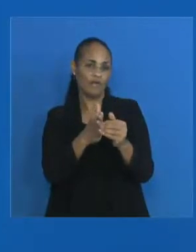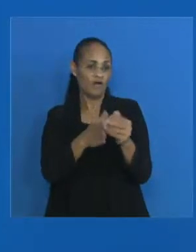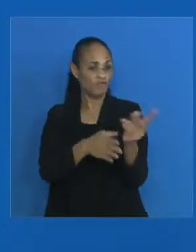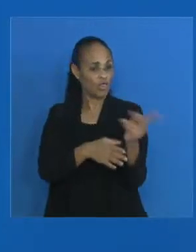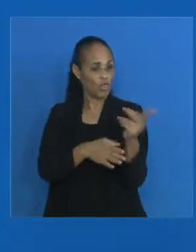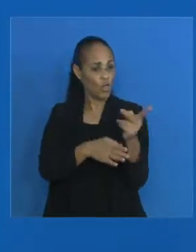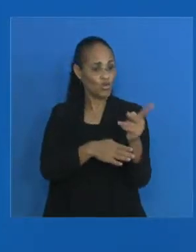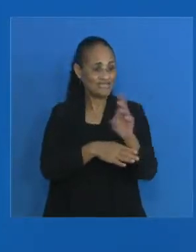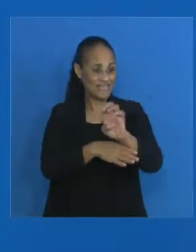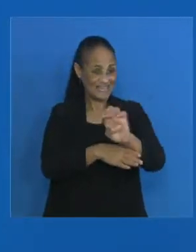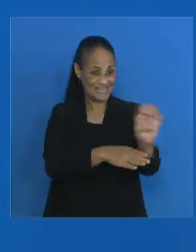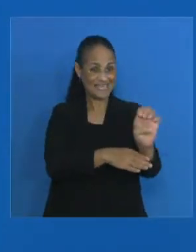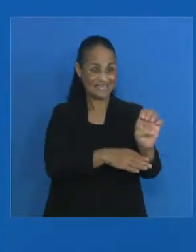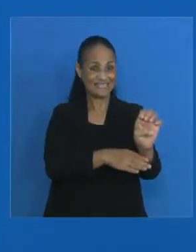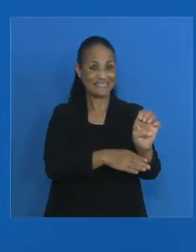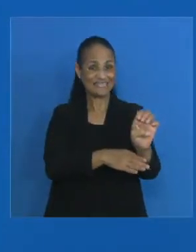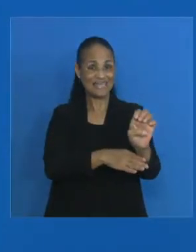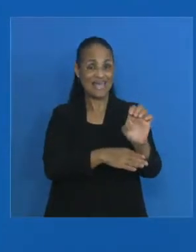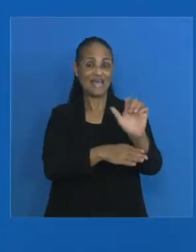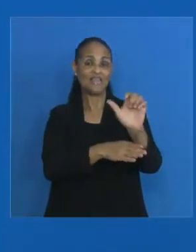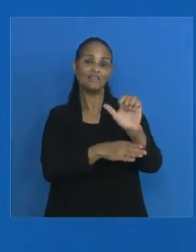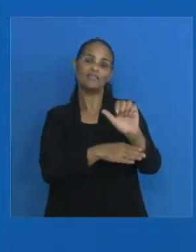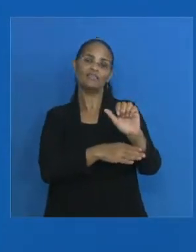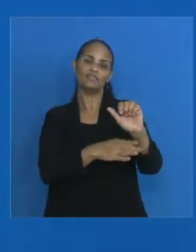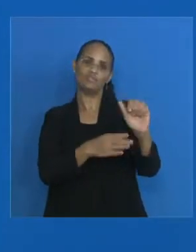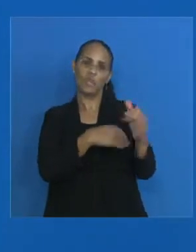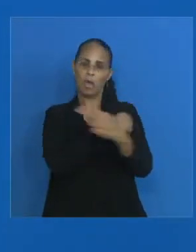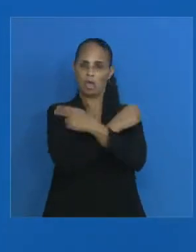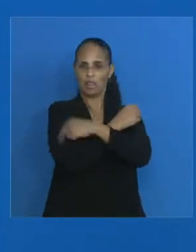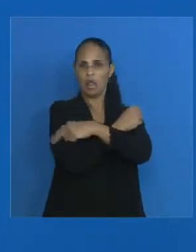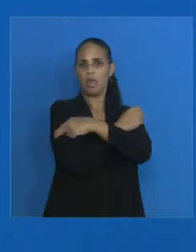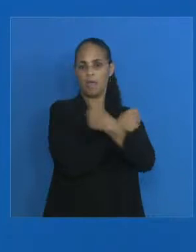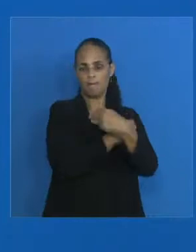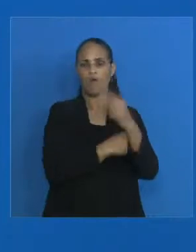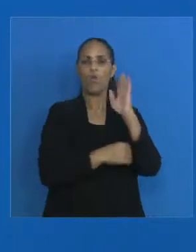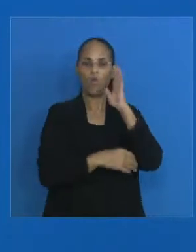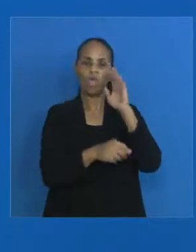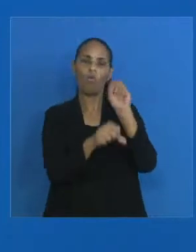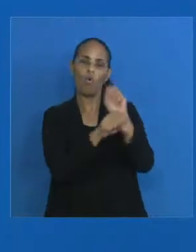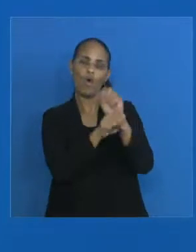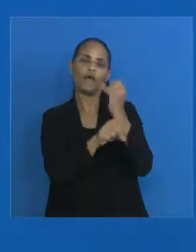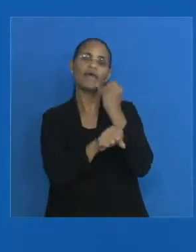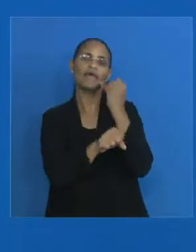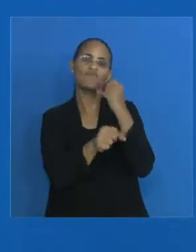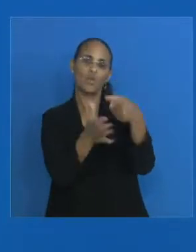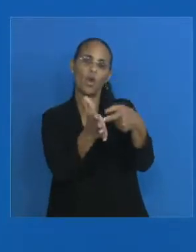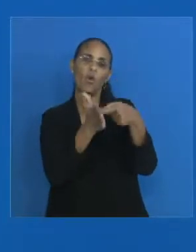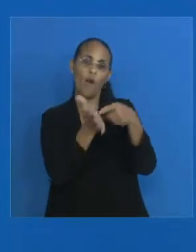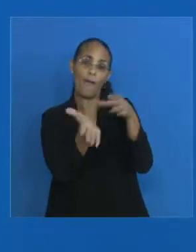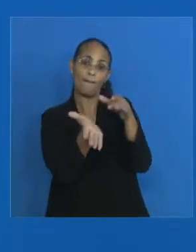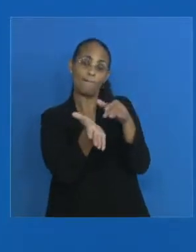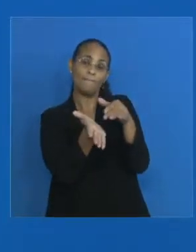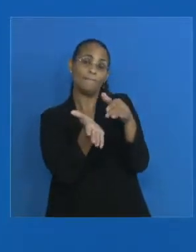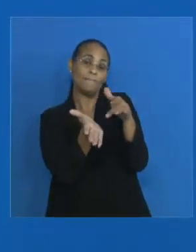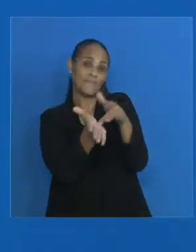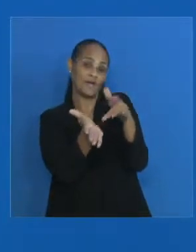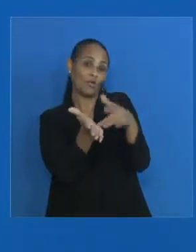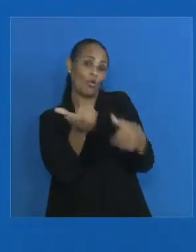in the East End, the Lamfogo Clinic will be operational if persons require medical